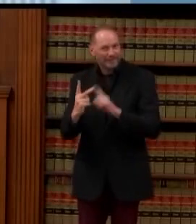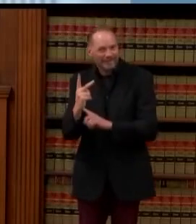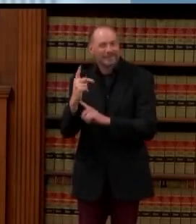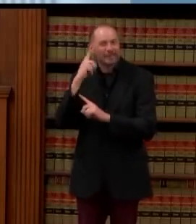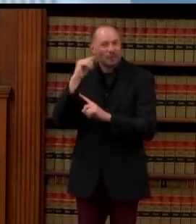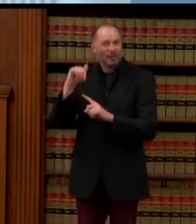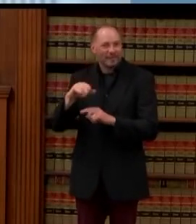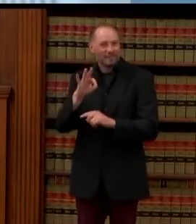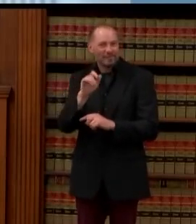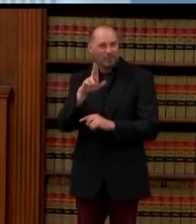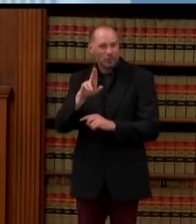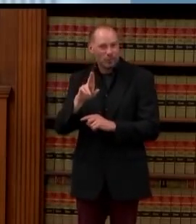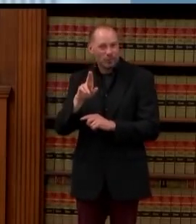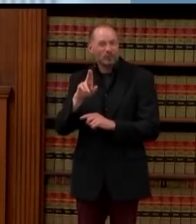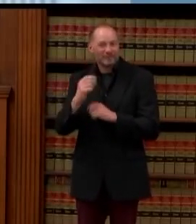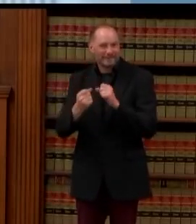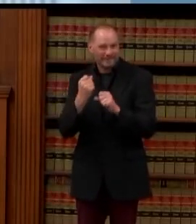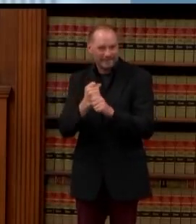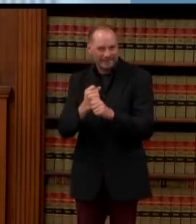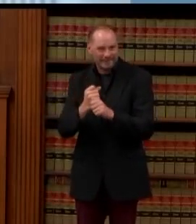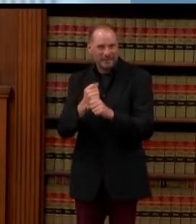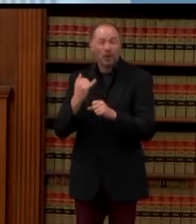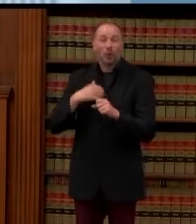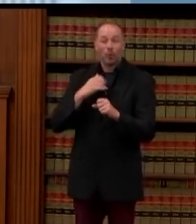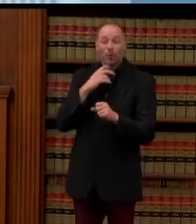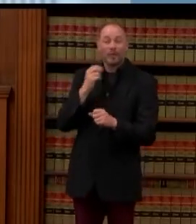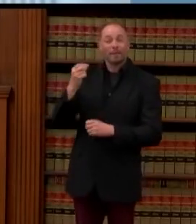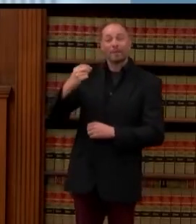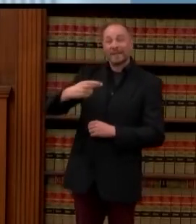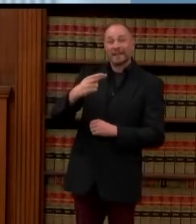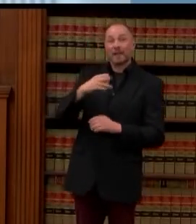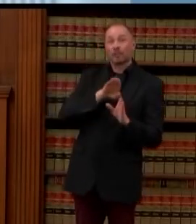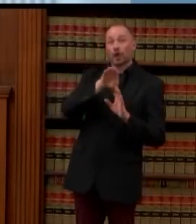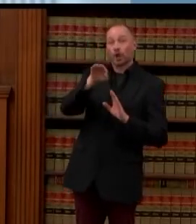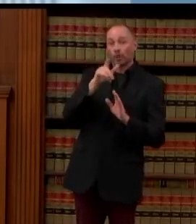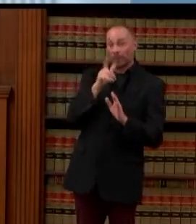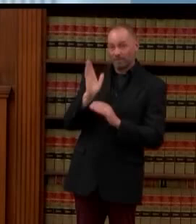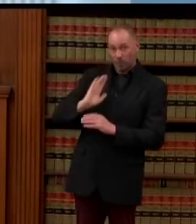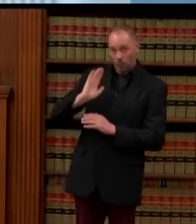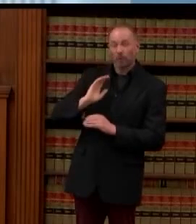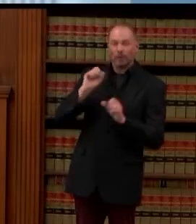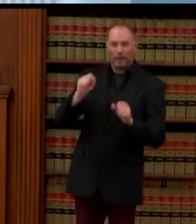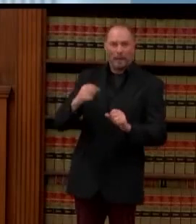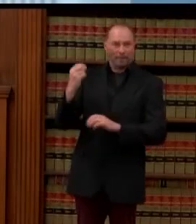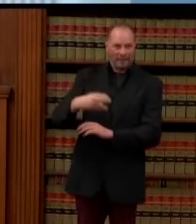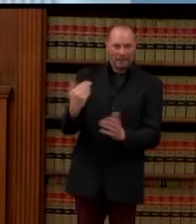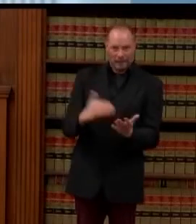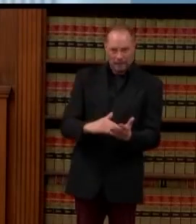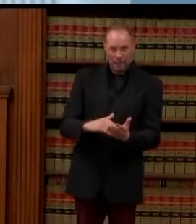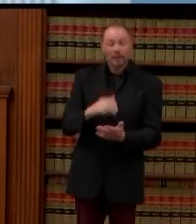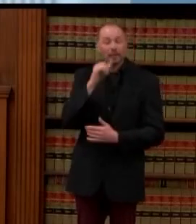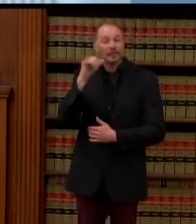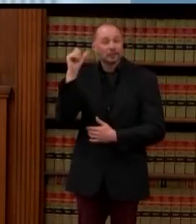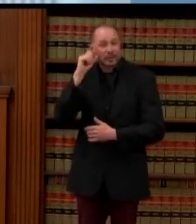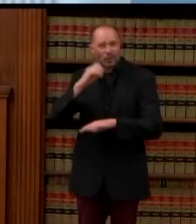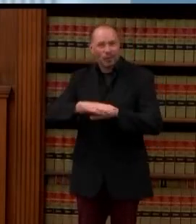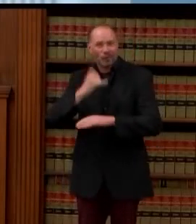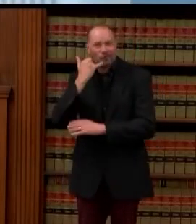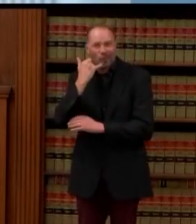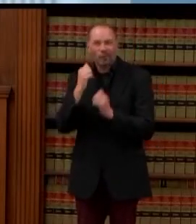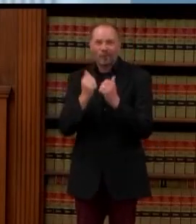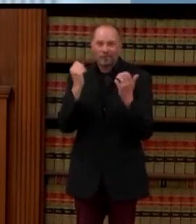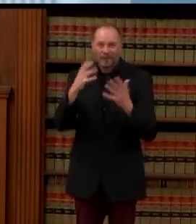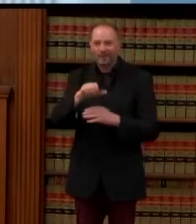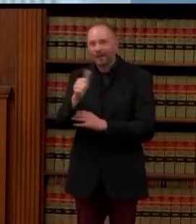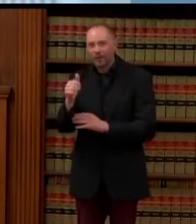once before, and we need to do it again. Yesterday, I was on the phone with other mayors and public health officials